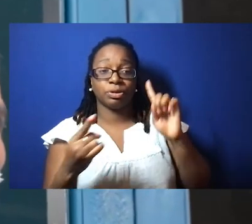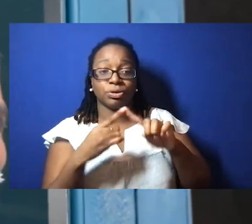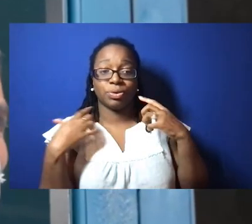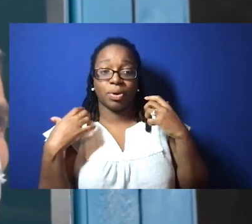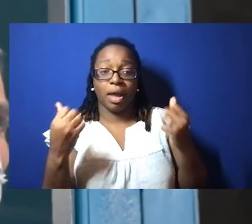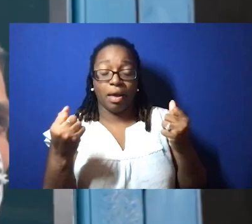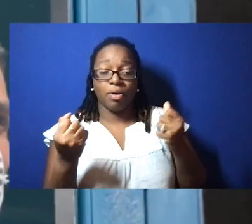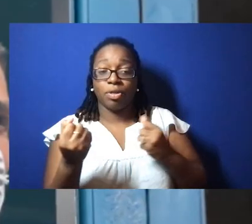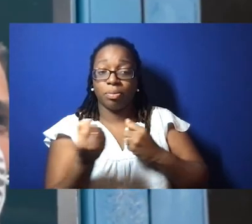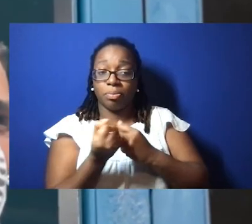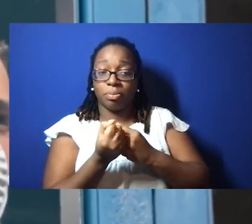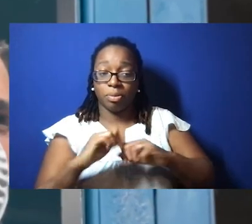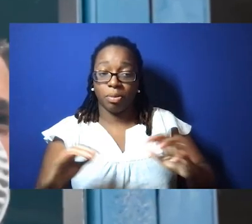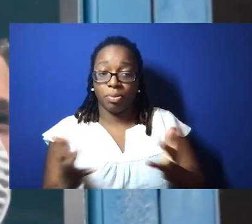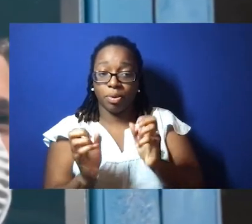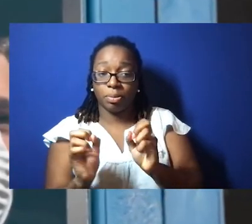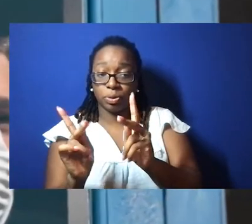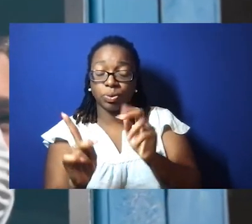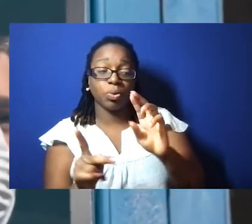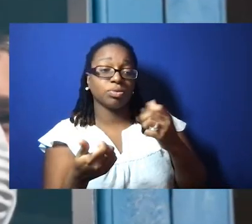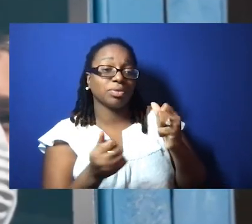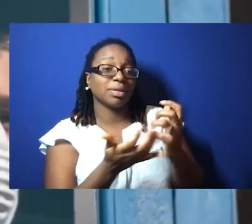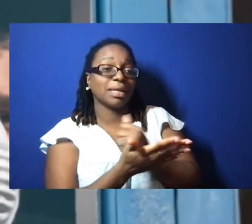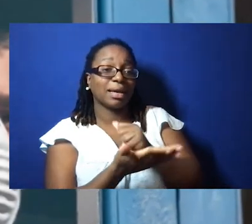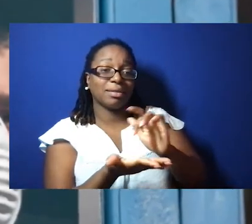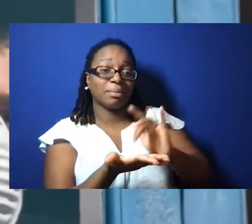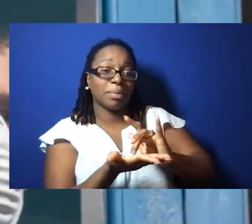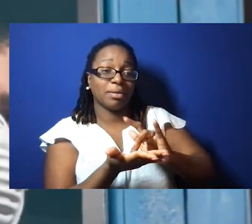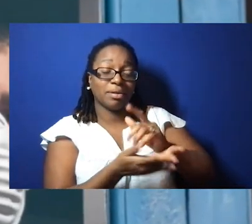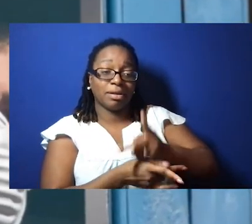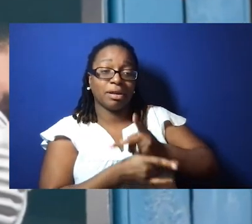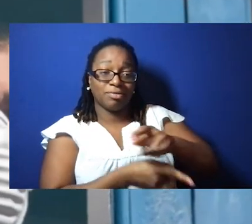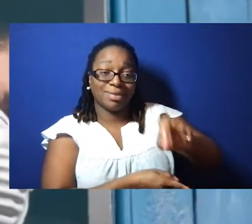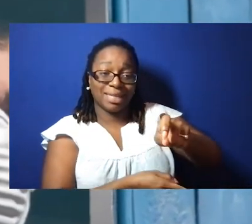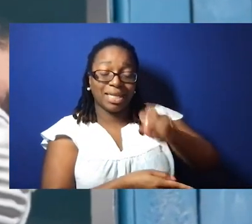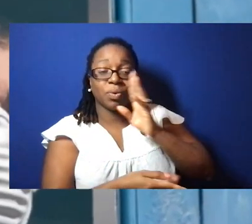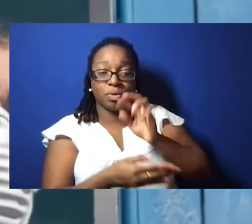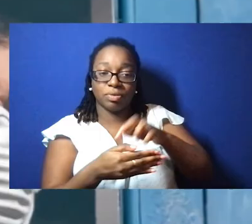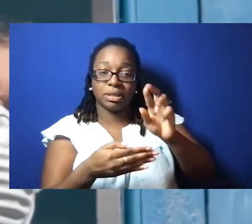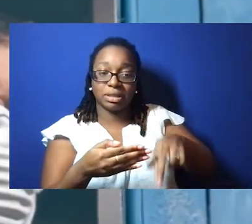Barriers to health promoting opportunities or to getting the medical care needed